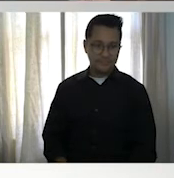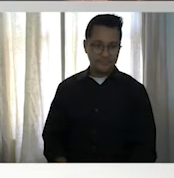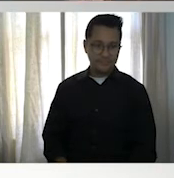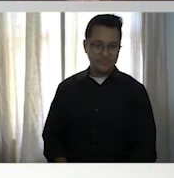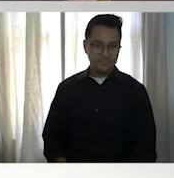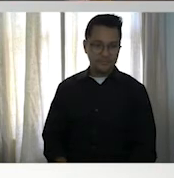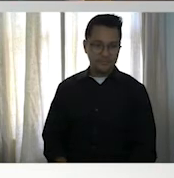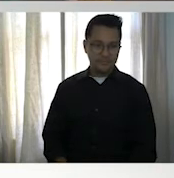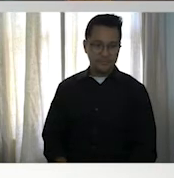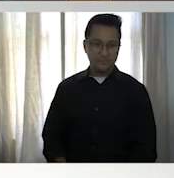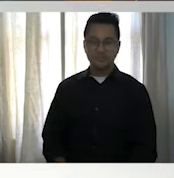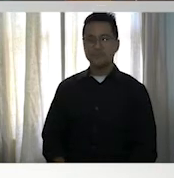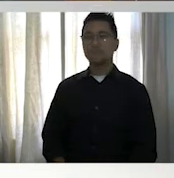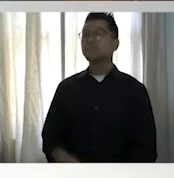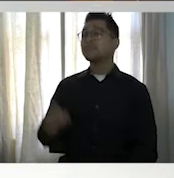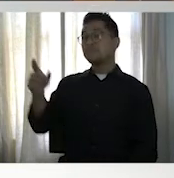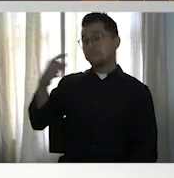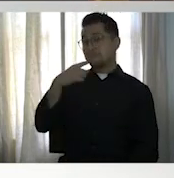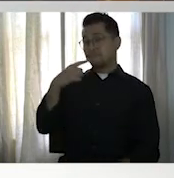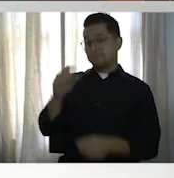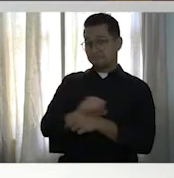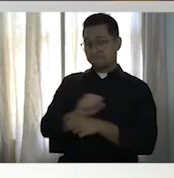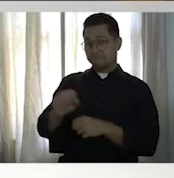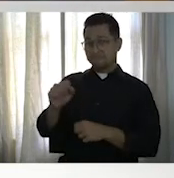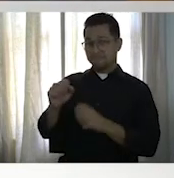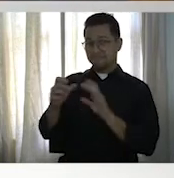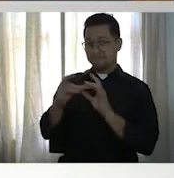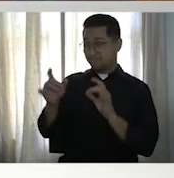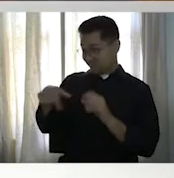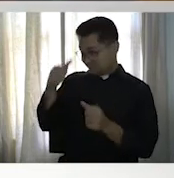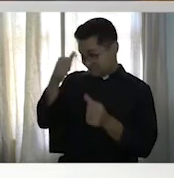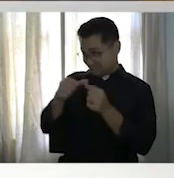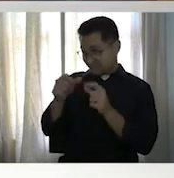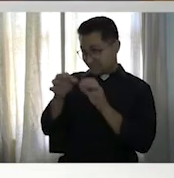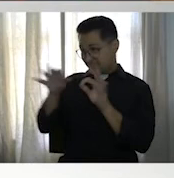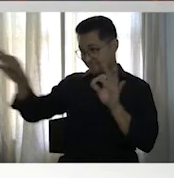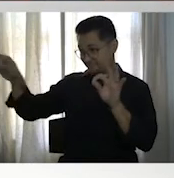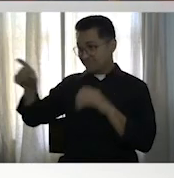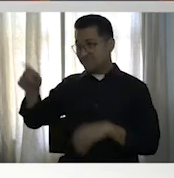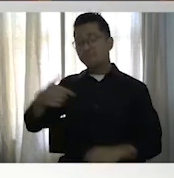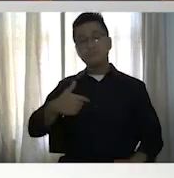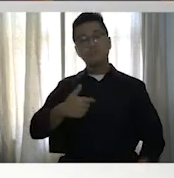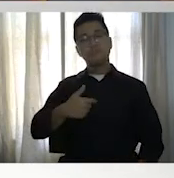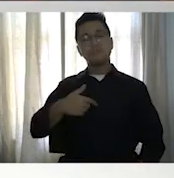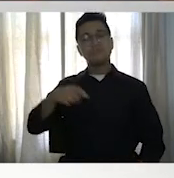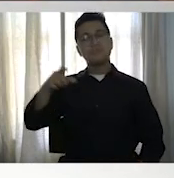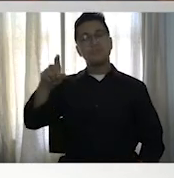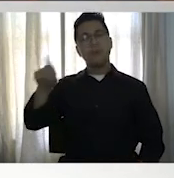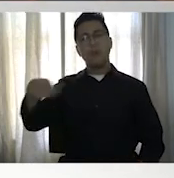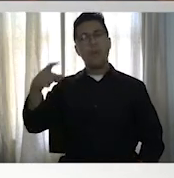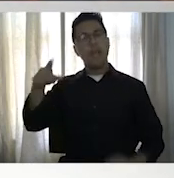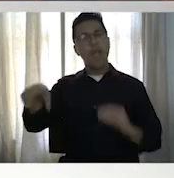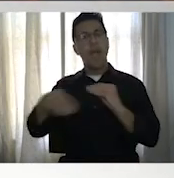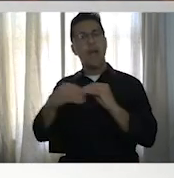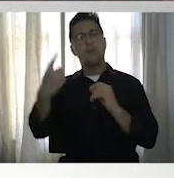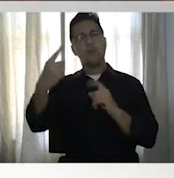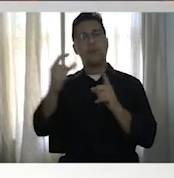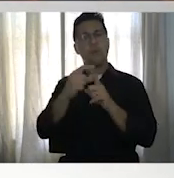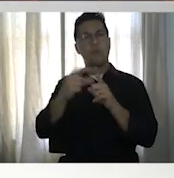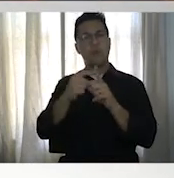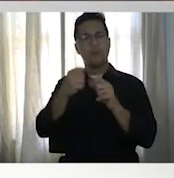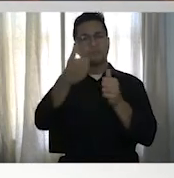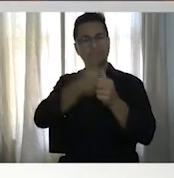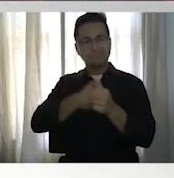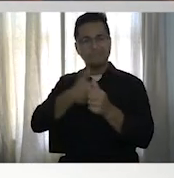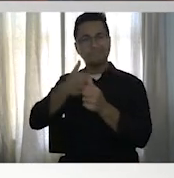Okay, so they actually said, do you remember the sentence? Yeah, you have to only add one word at a time. One